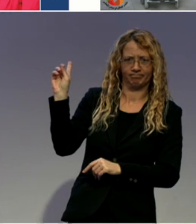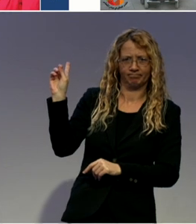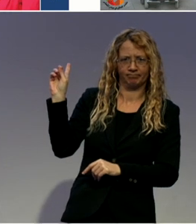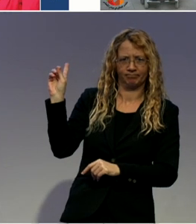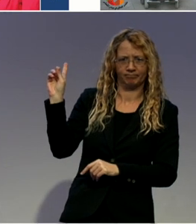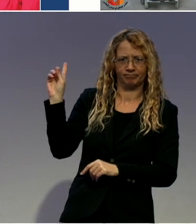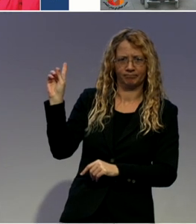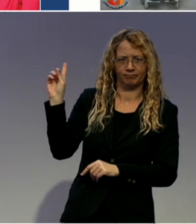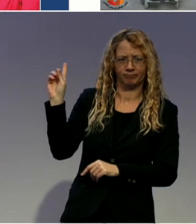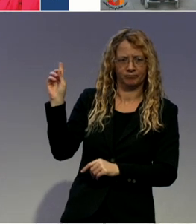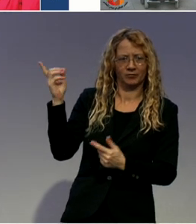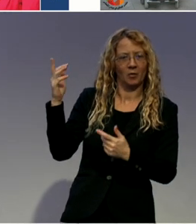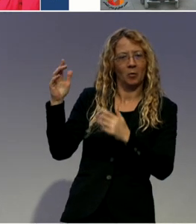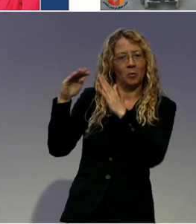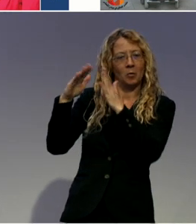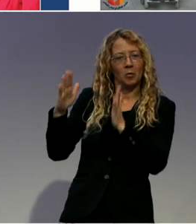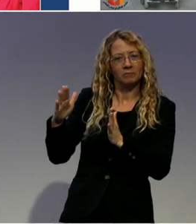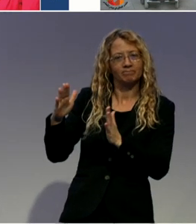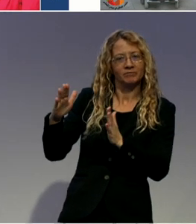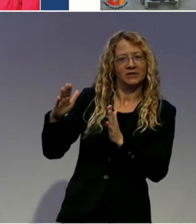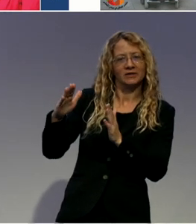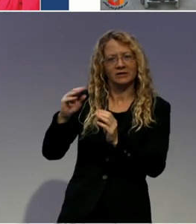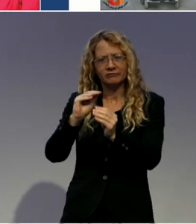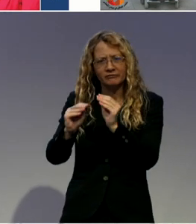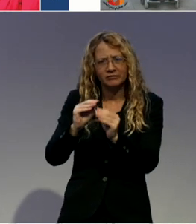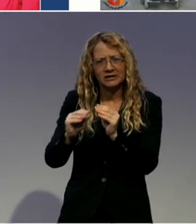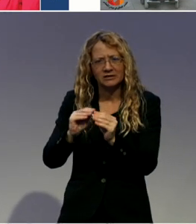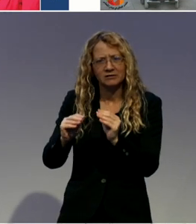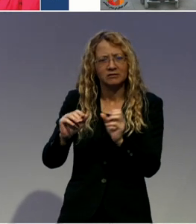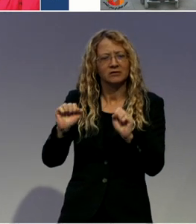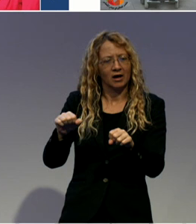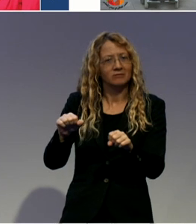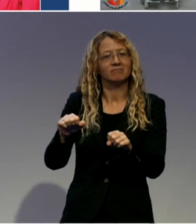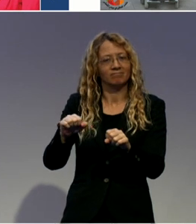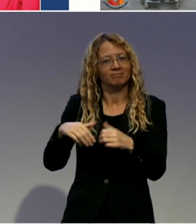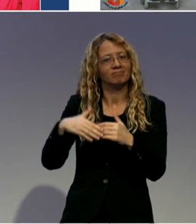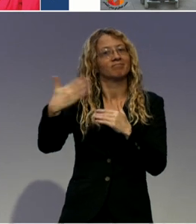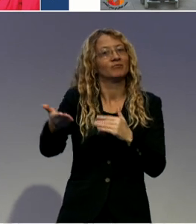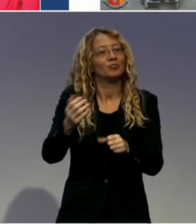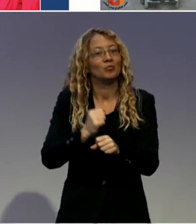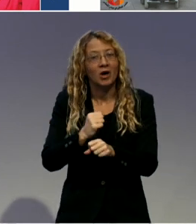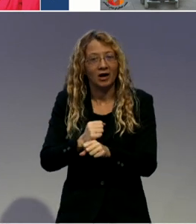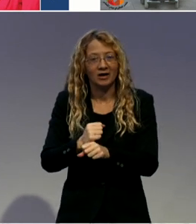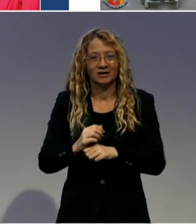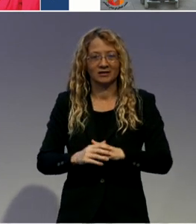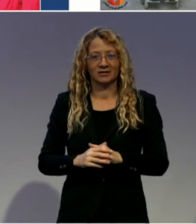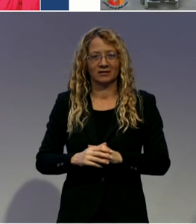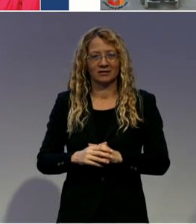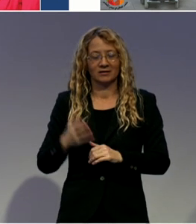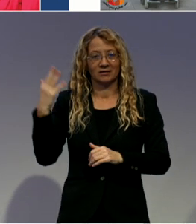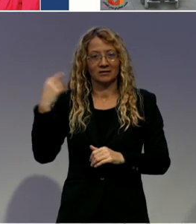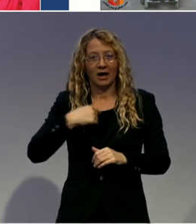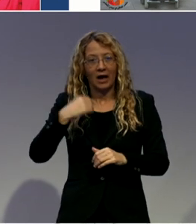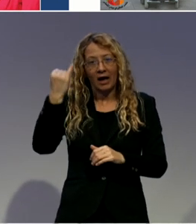Somebody else would like to go to work. So we developed some job creation scheme with the objective of lobbying to get a job for the